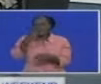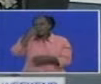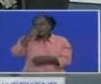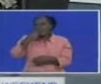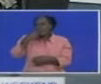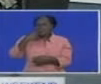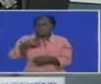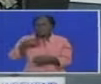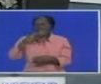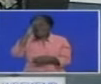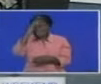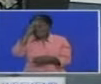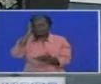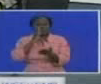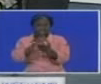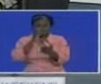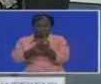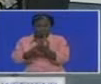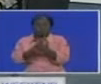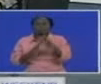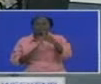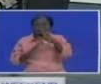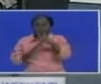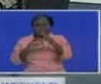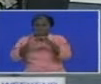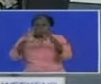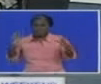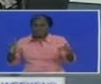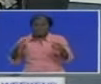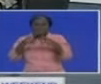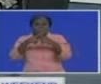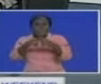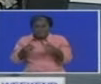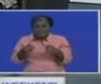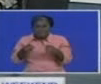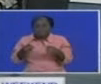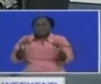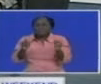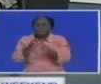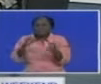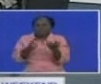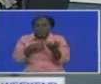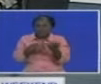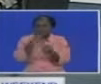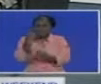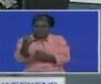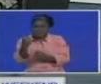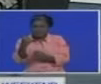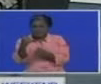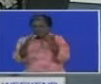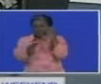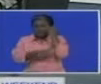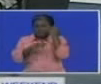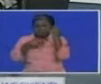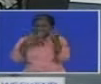I really doubt that ultimately Tanzania would break away, but you can count maybe even five countries to imagine, because I was in AU